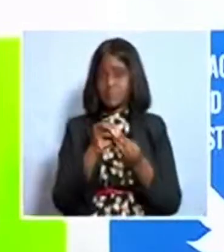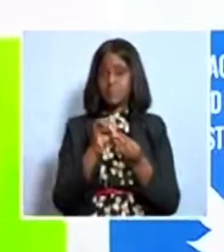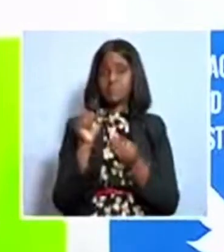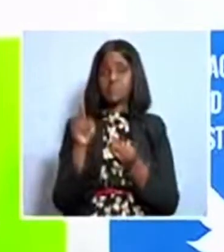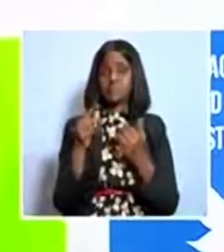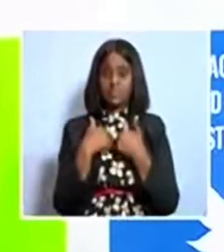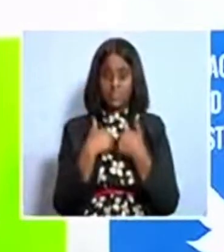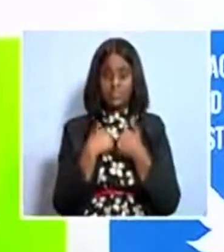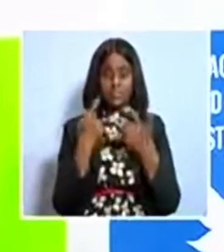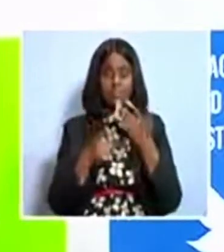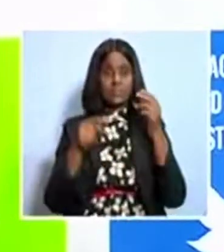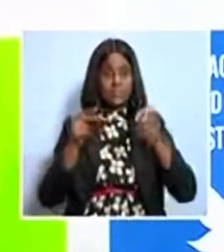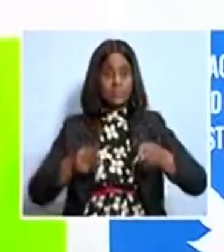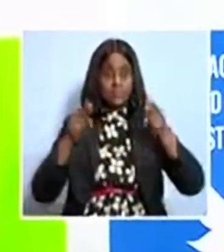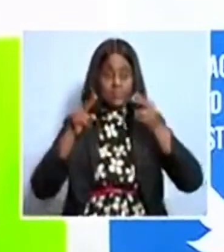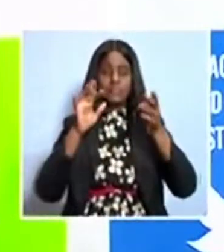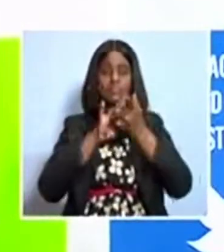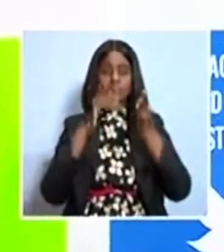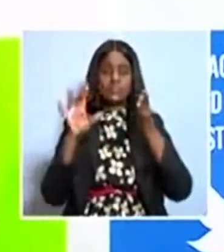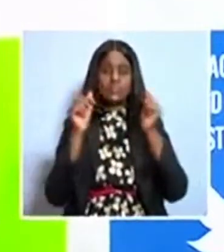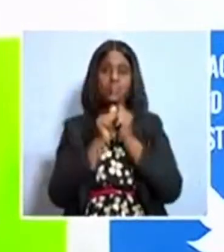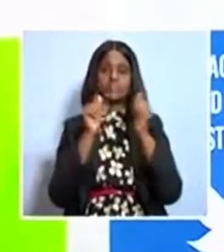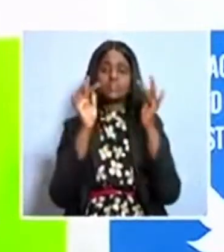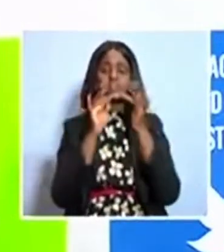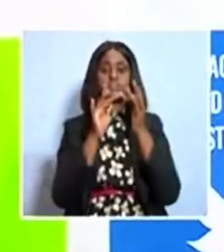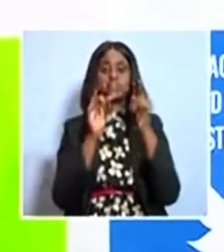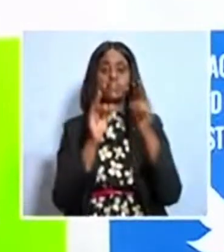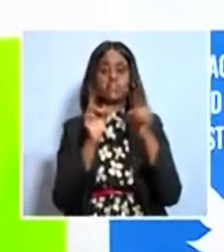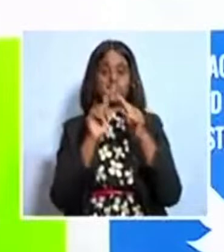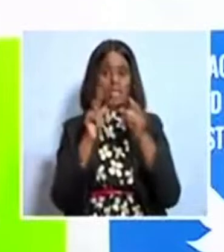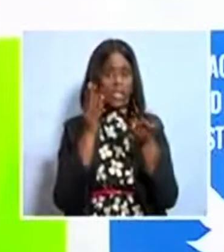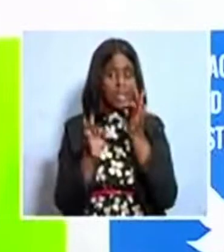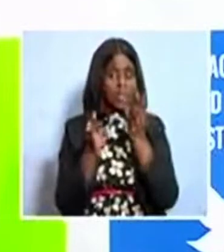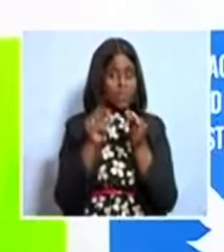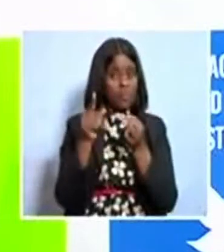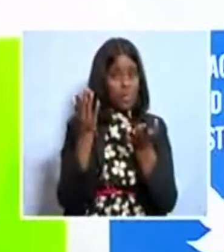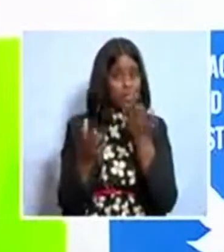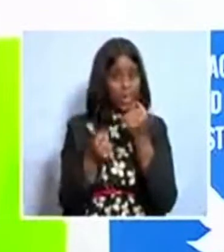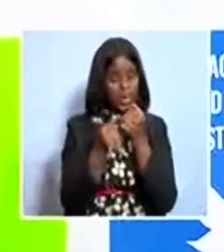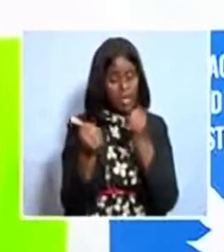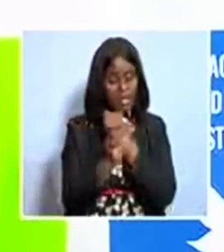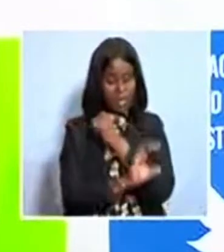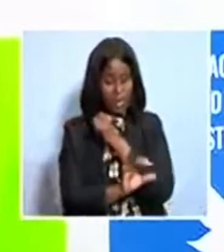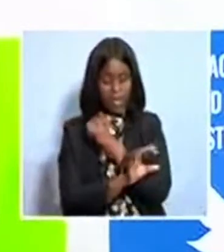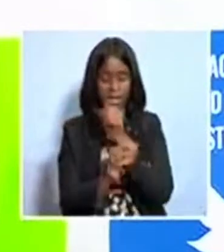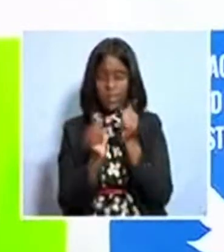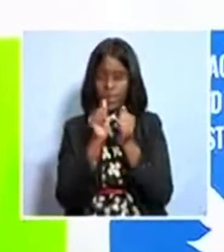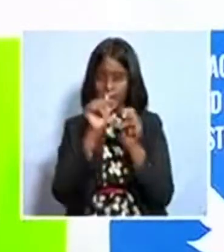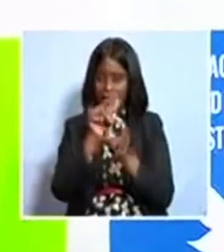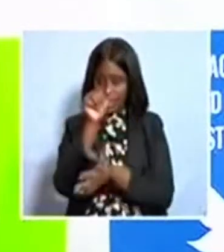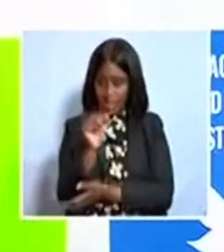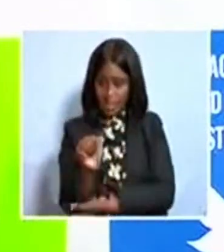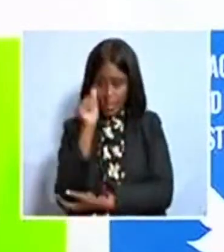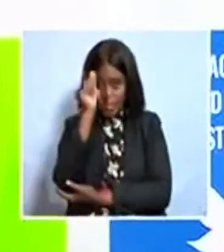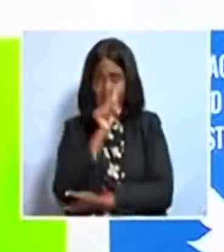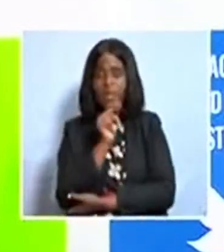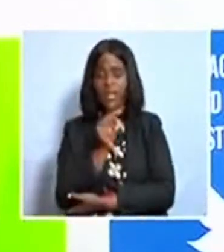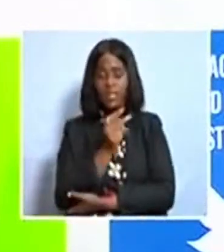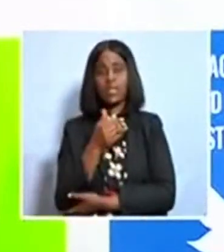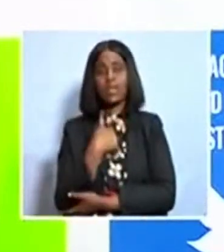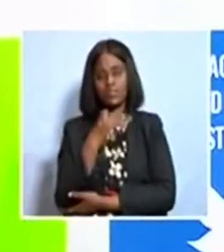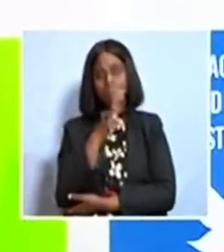have relatively high costs in terms of internet. Okay. But if you compare Zambia to other countries within our region, we have a